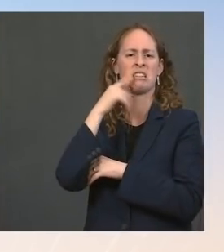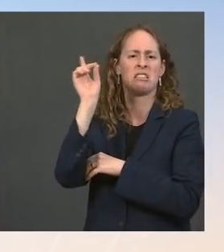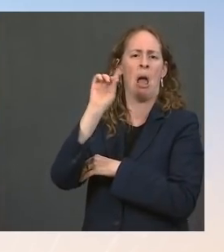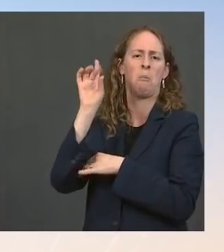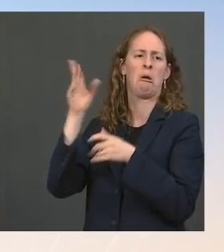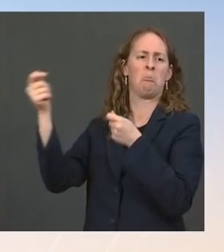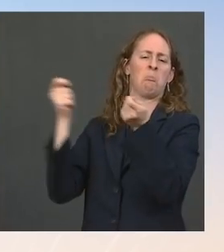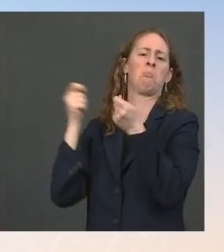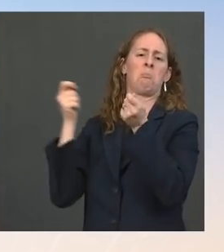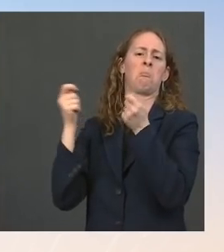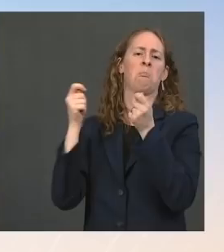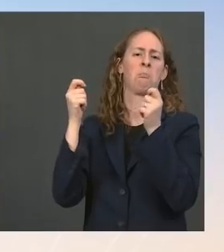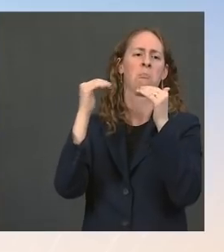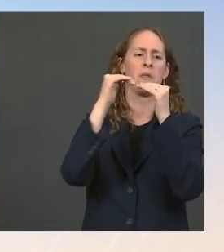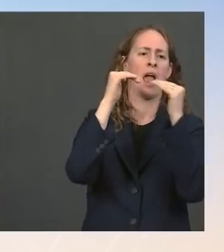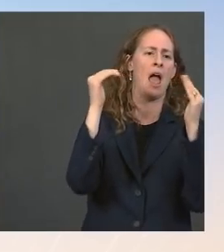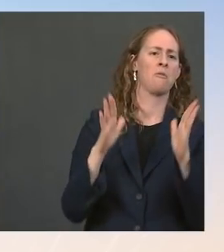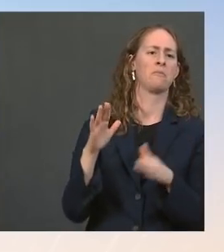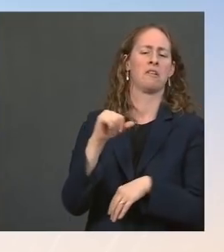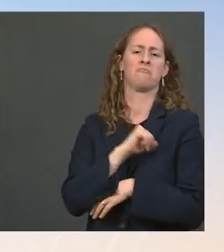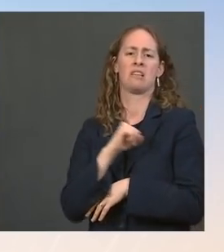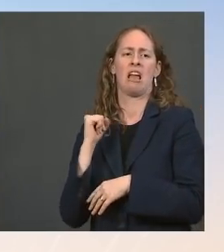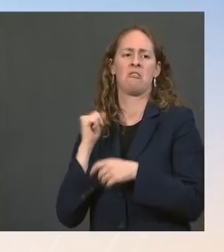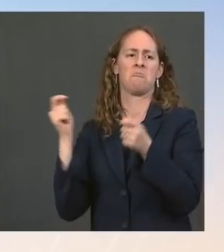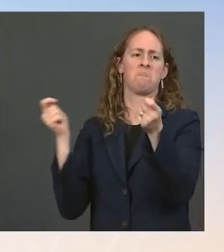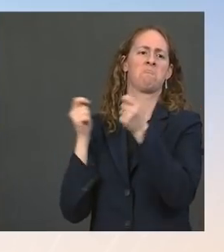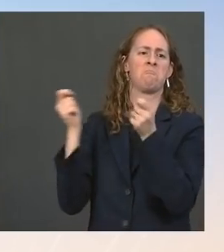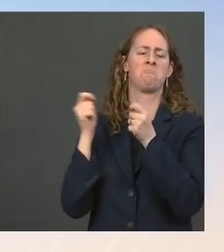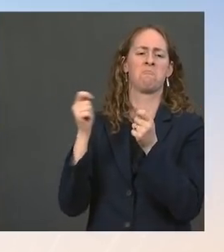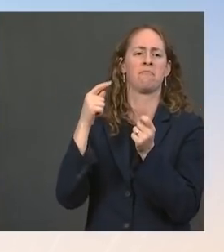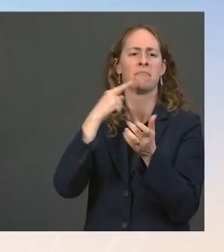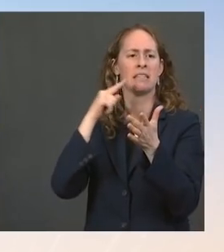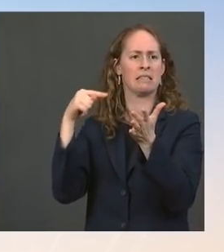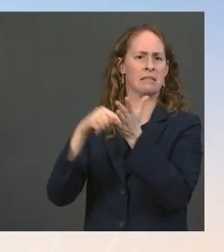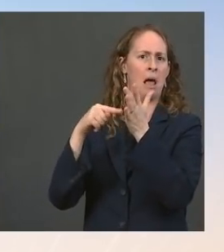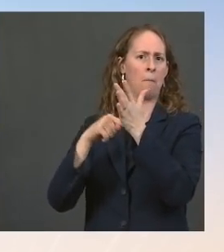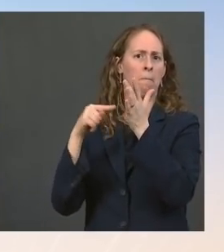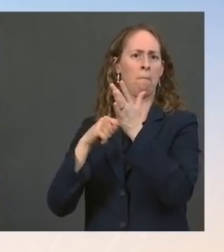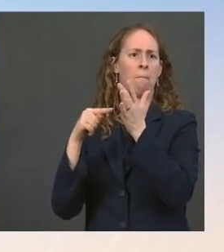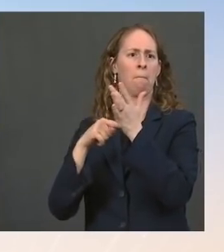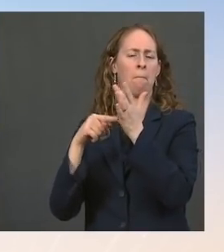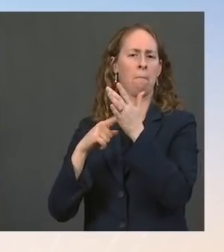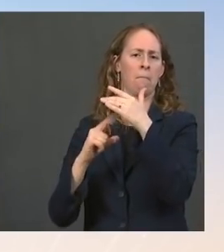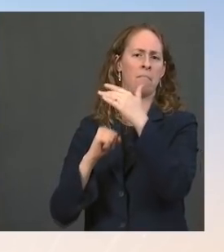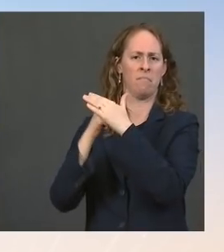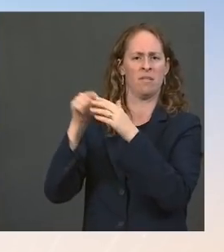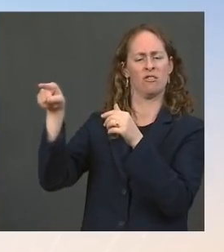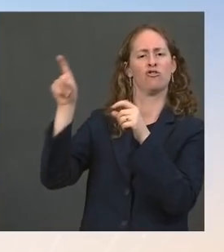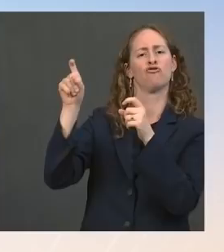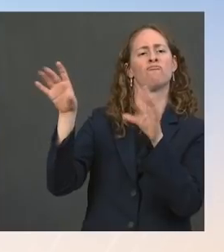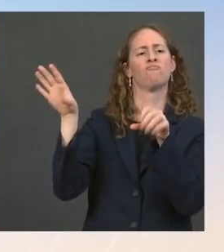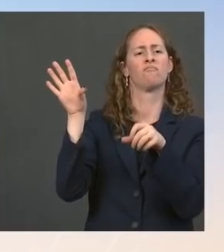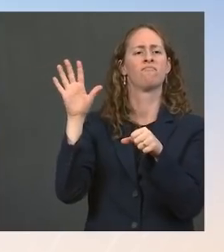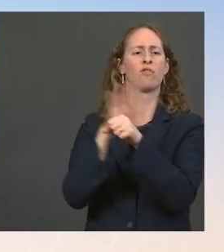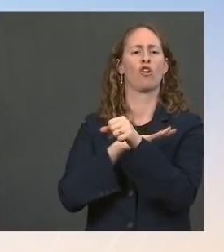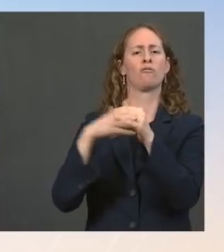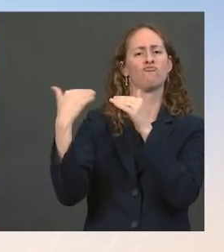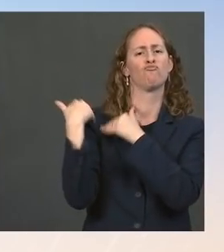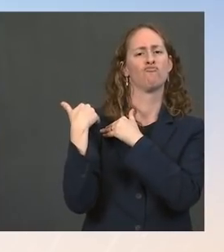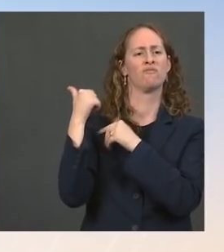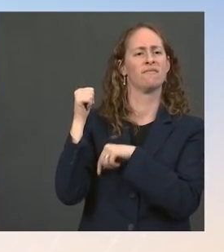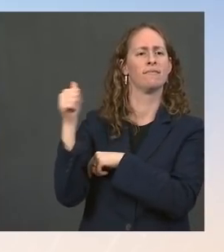Congress, so it's completely on them to raise the debt ceiling. Do you have any response to that? And does a debt ceiling fight, does